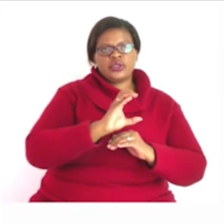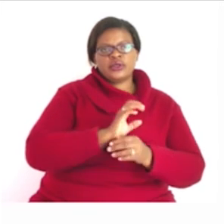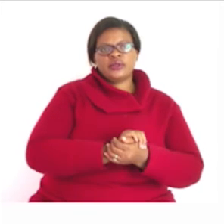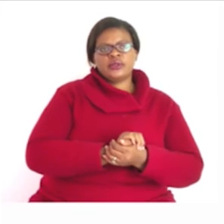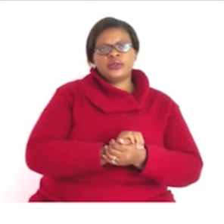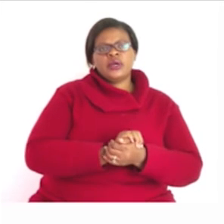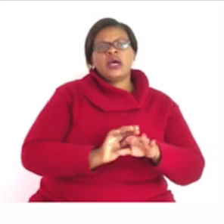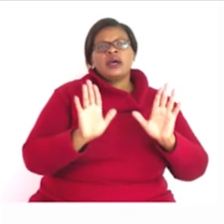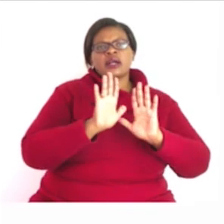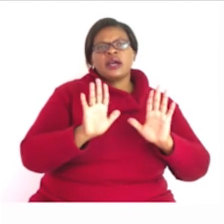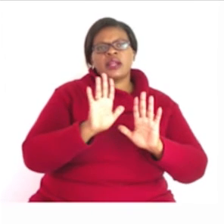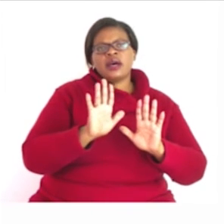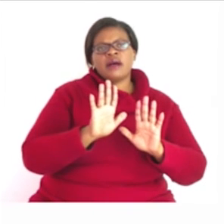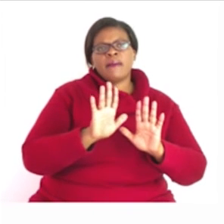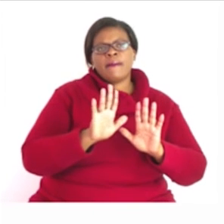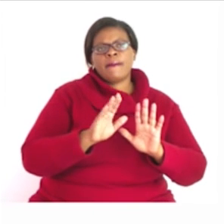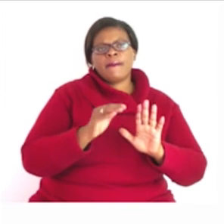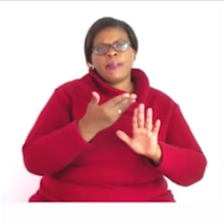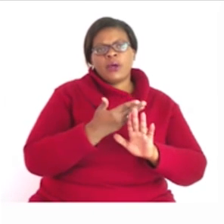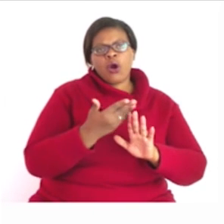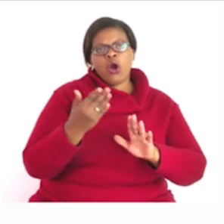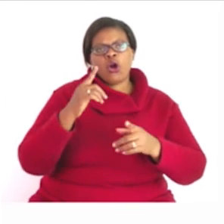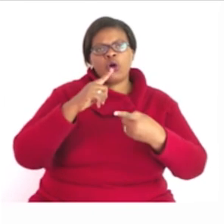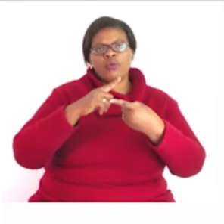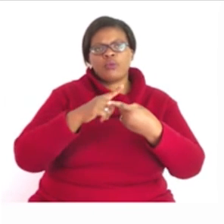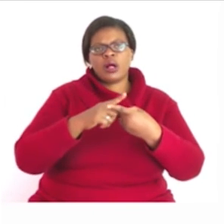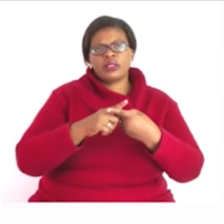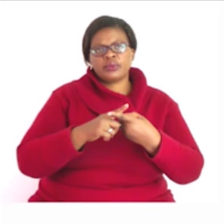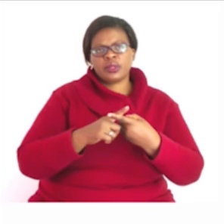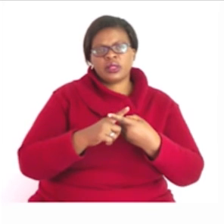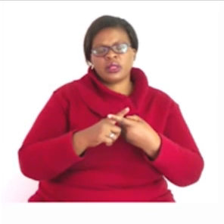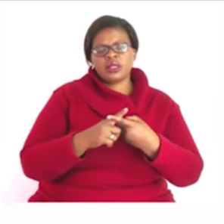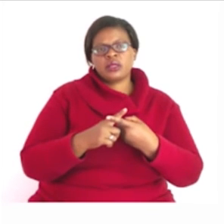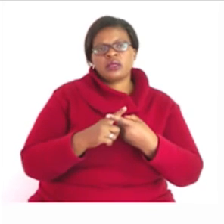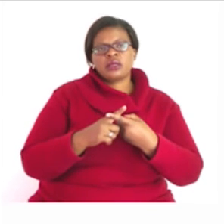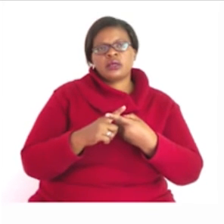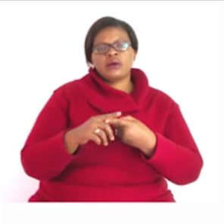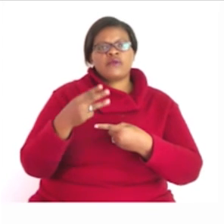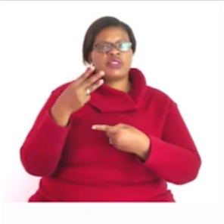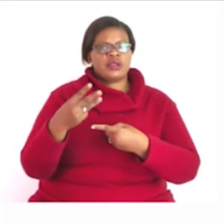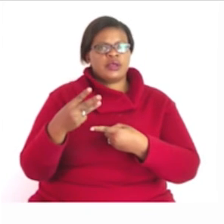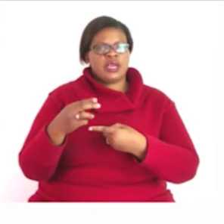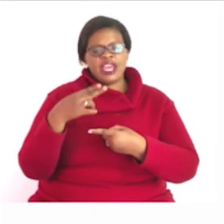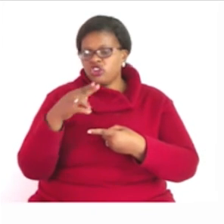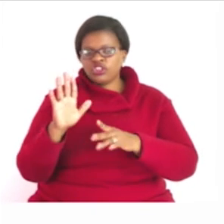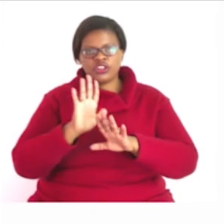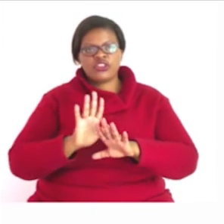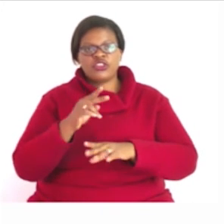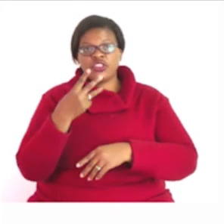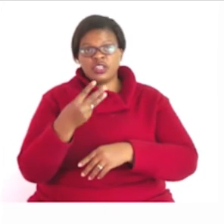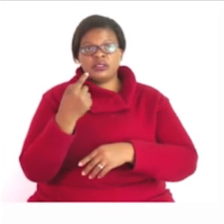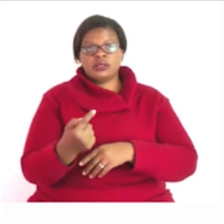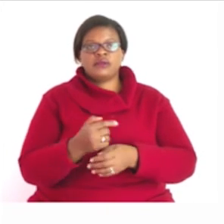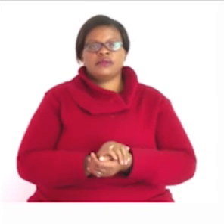color out or color in all the multiples of 3 except